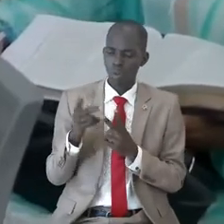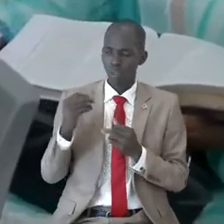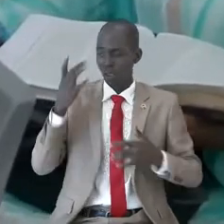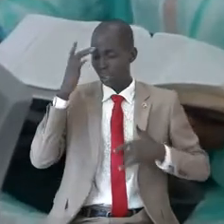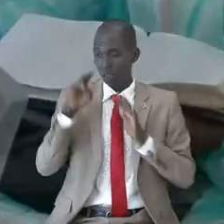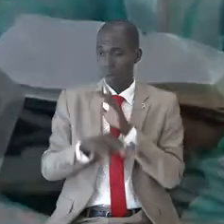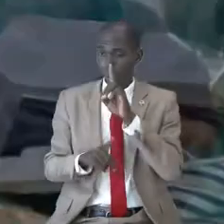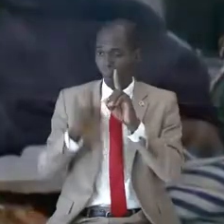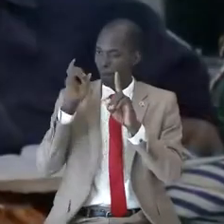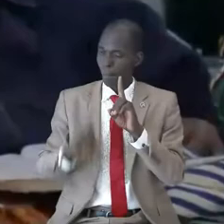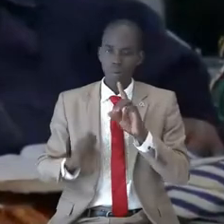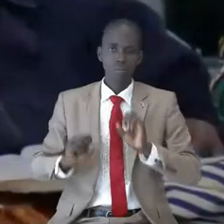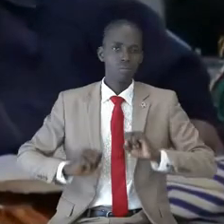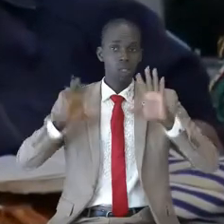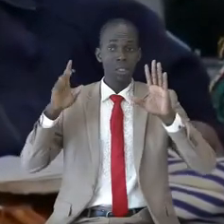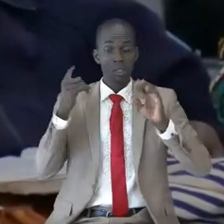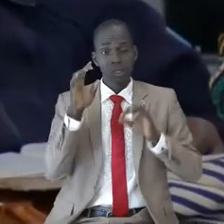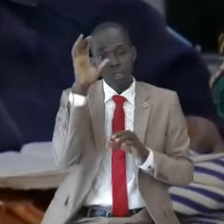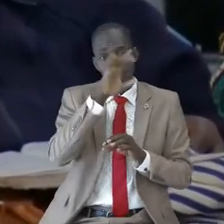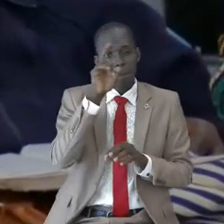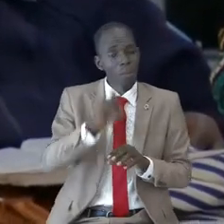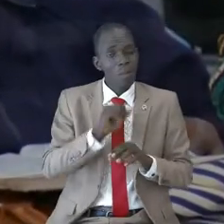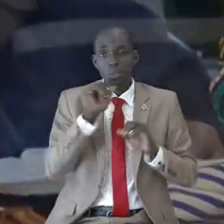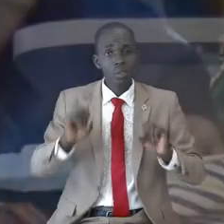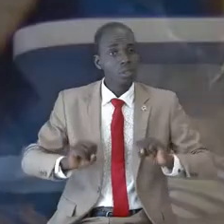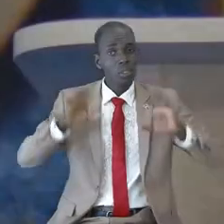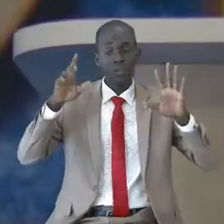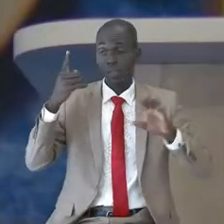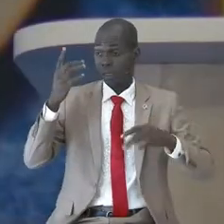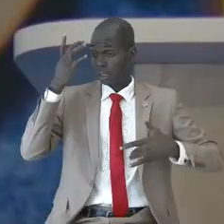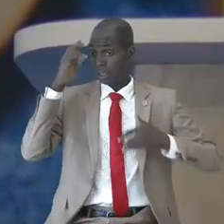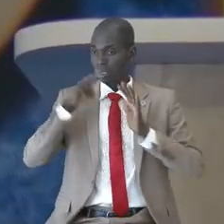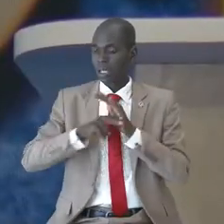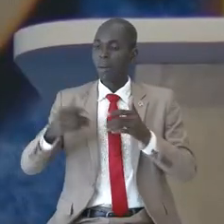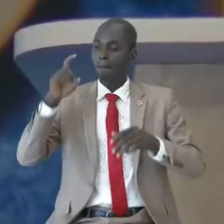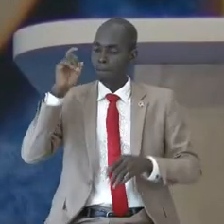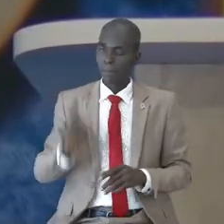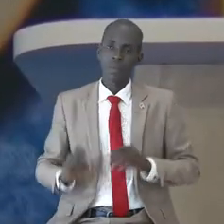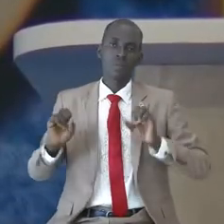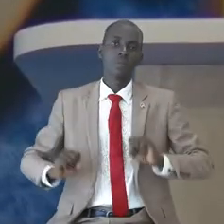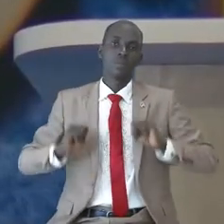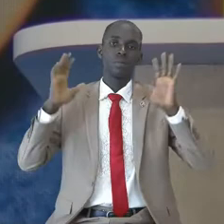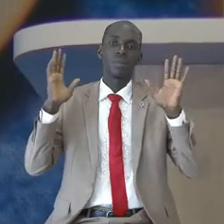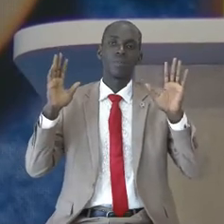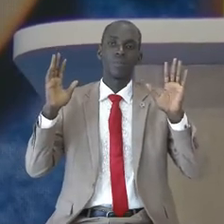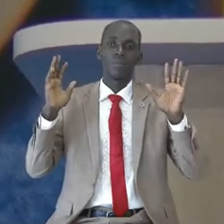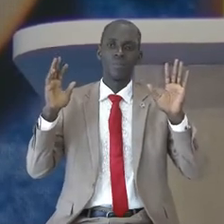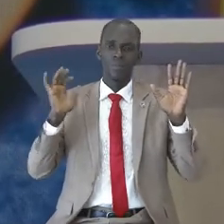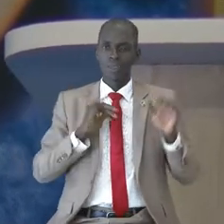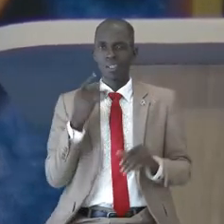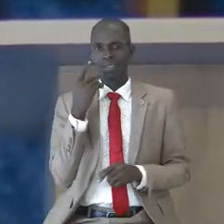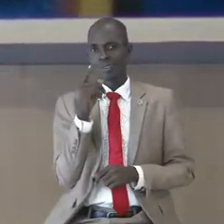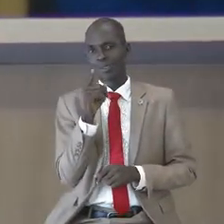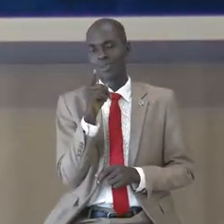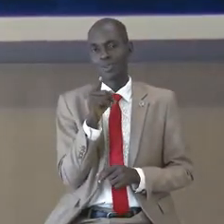The seeker will not give up. The sickness has to give up. I see somebody